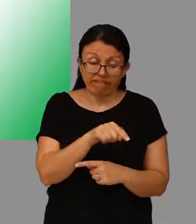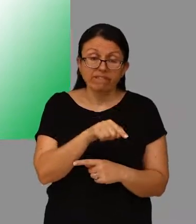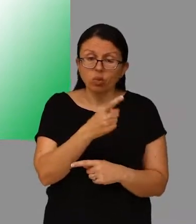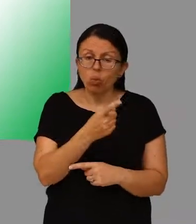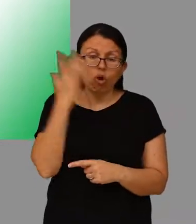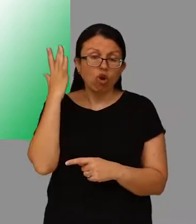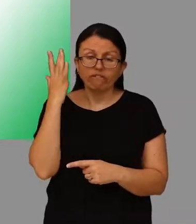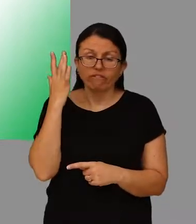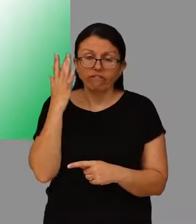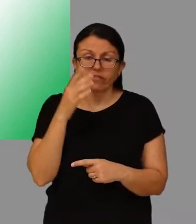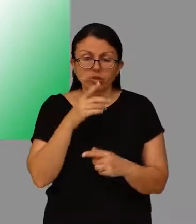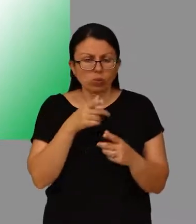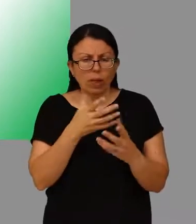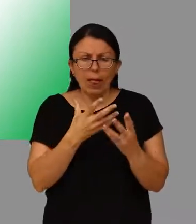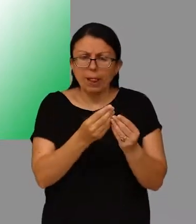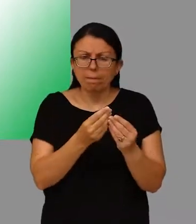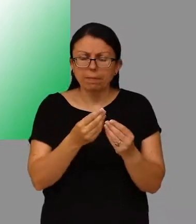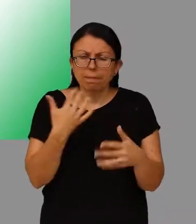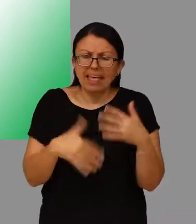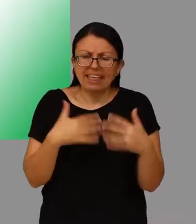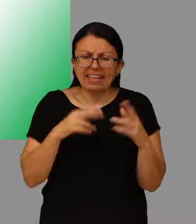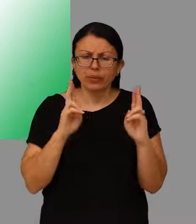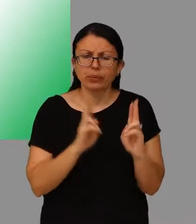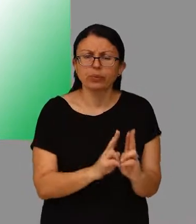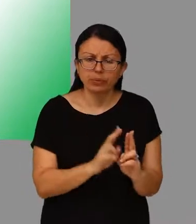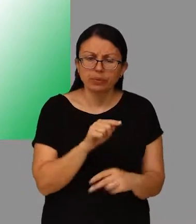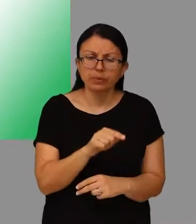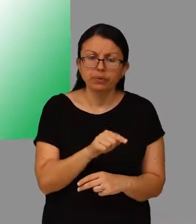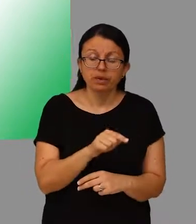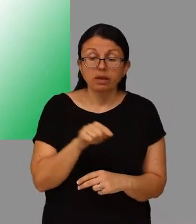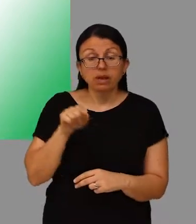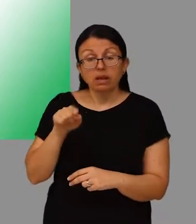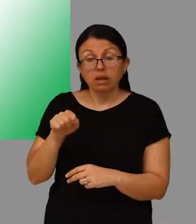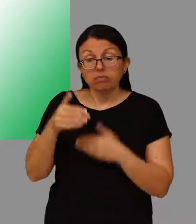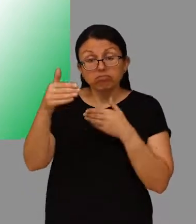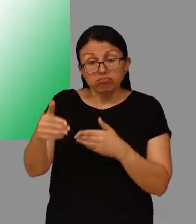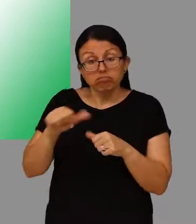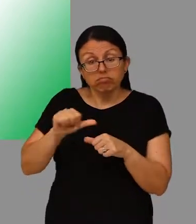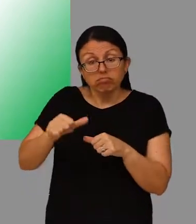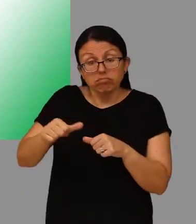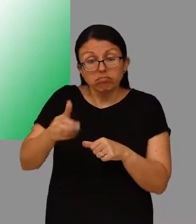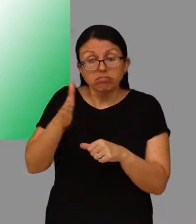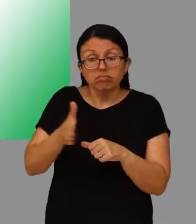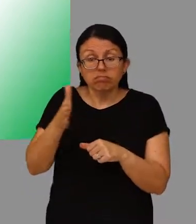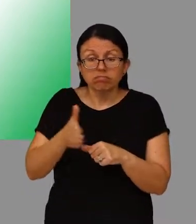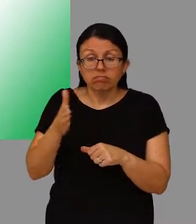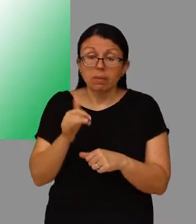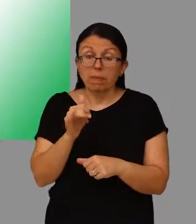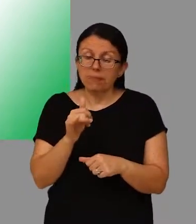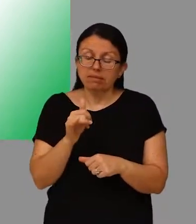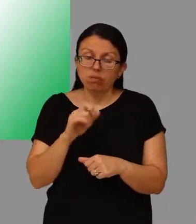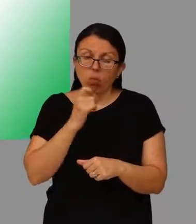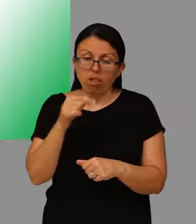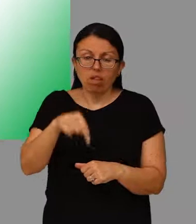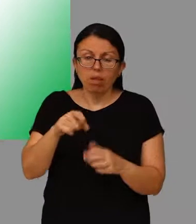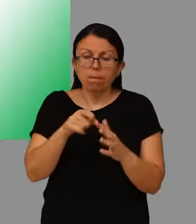just as a one-off, and it's to help with pain relief. If you're having a course of radiotherapy, that will probably be